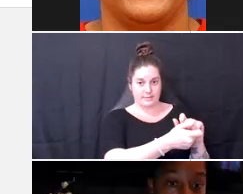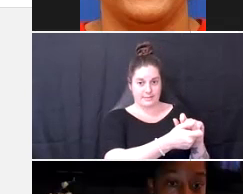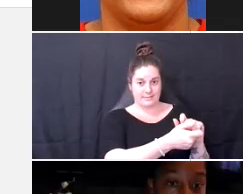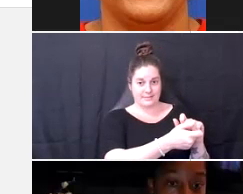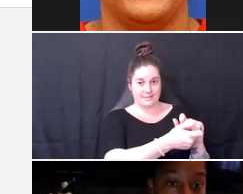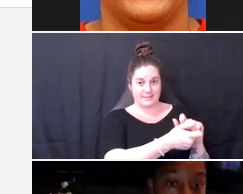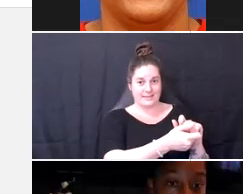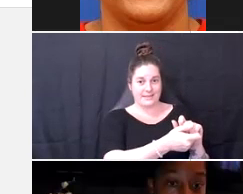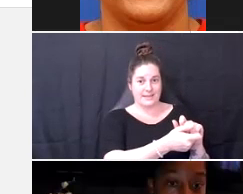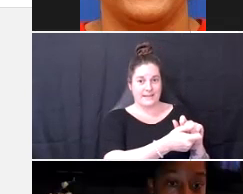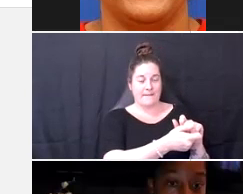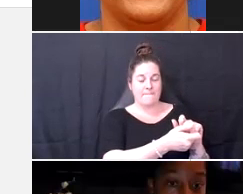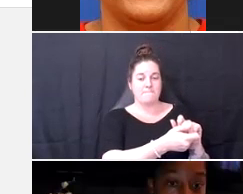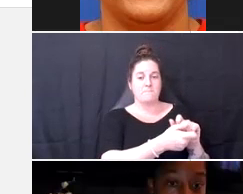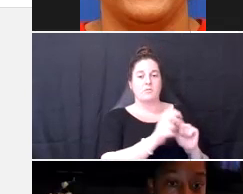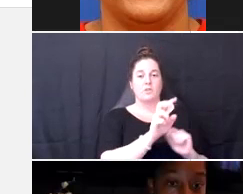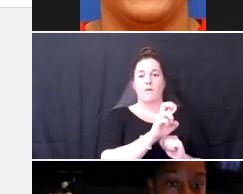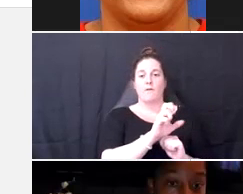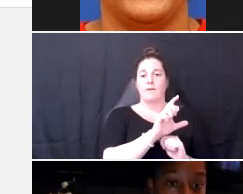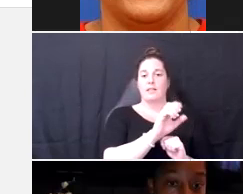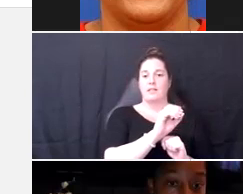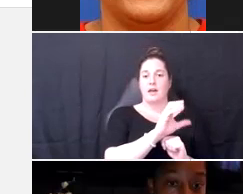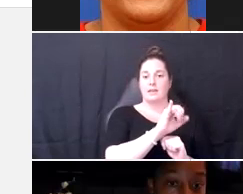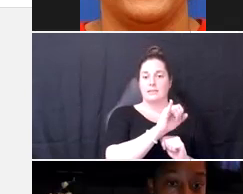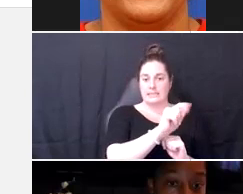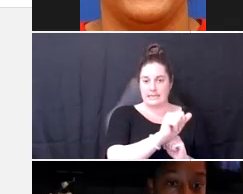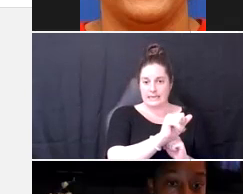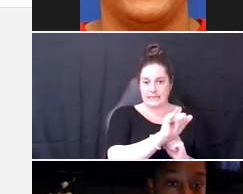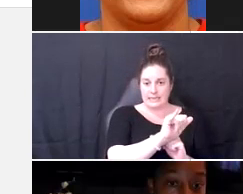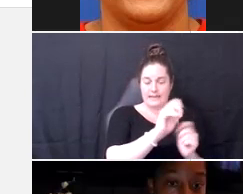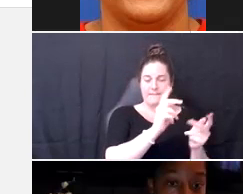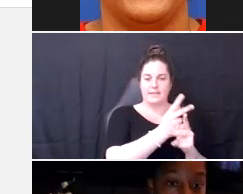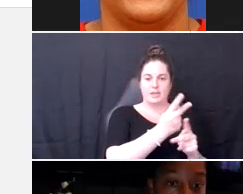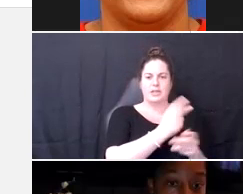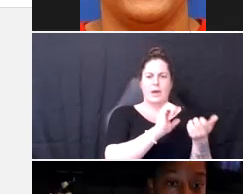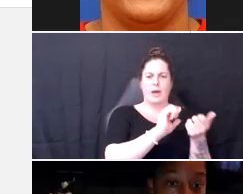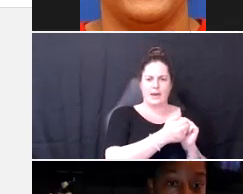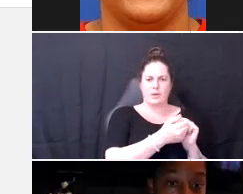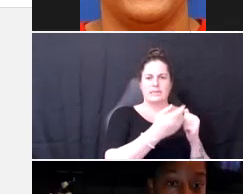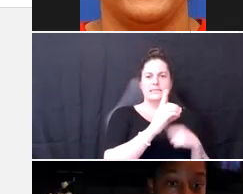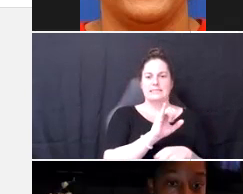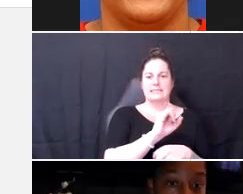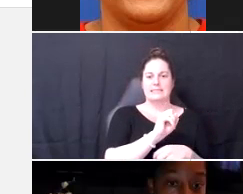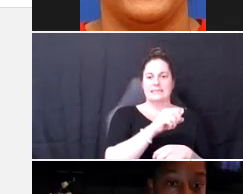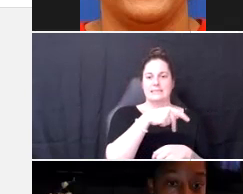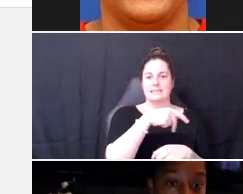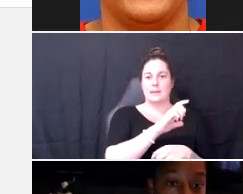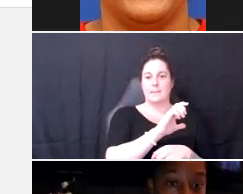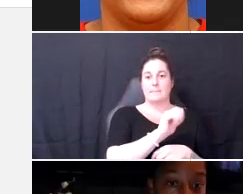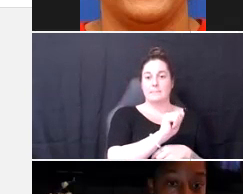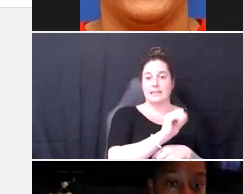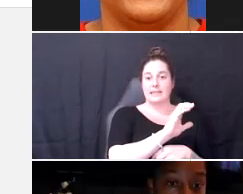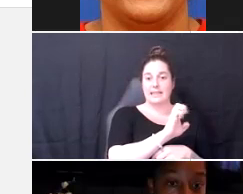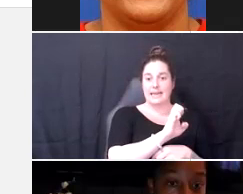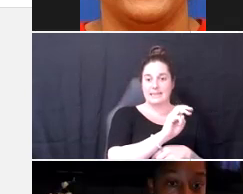So velocity looks at how displacement changes per unit time. Acceleration looks at how